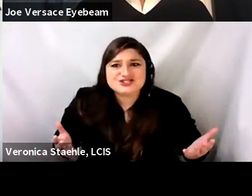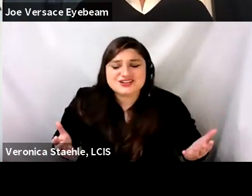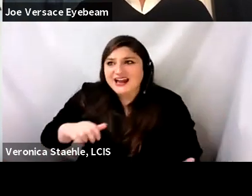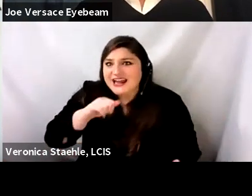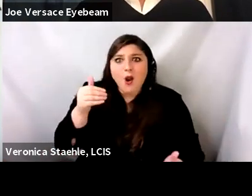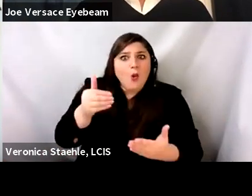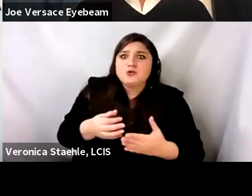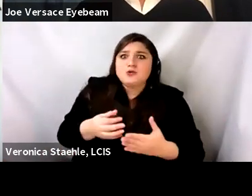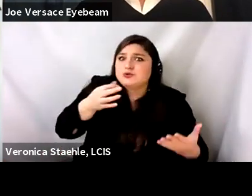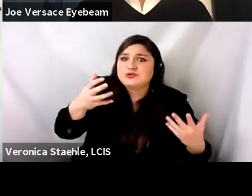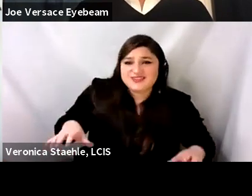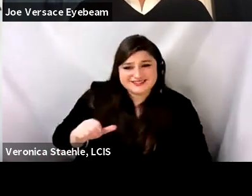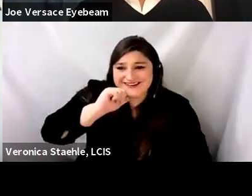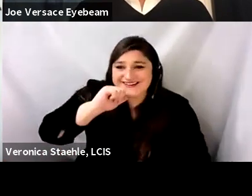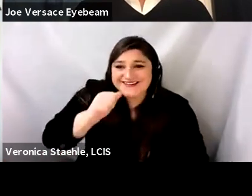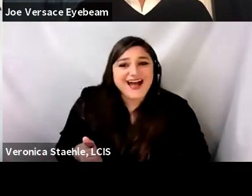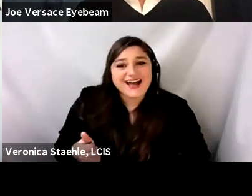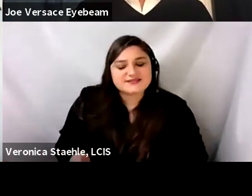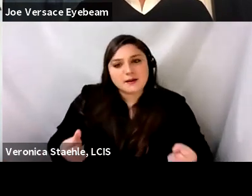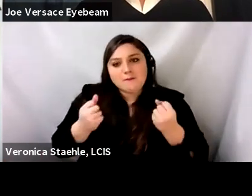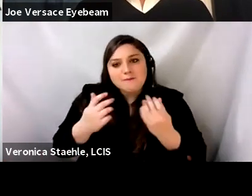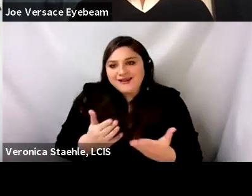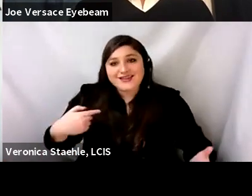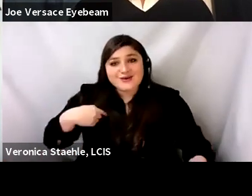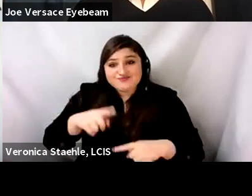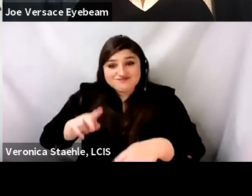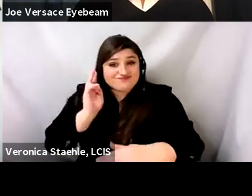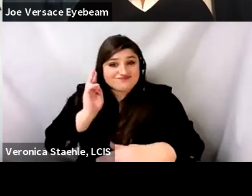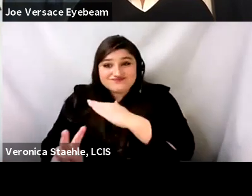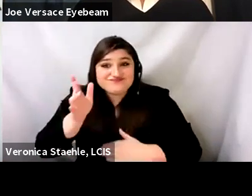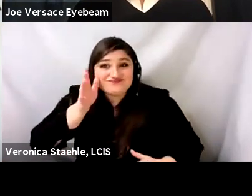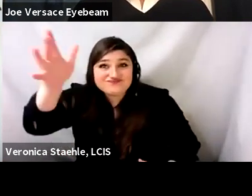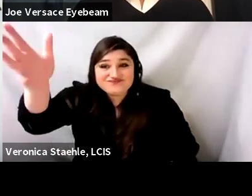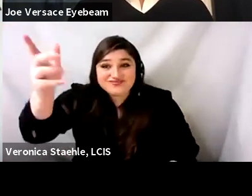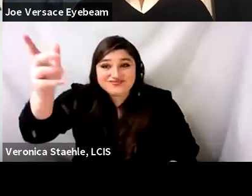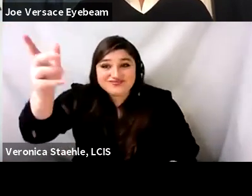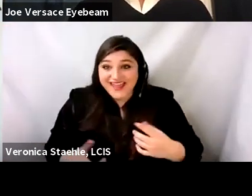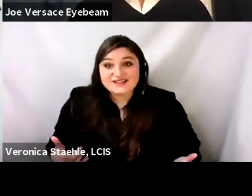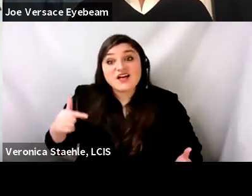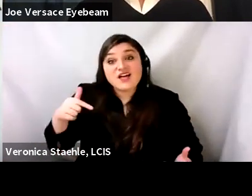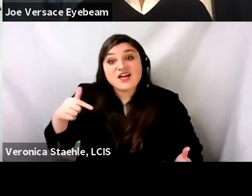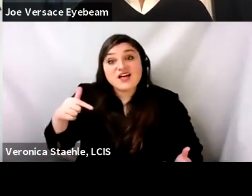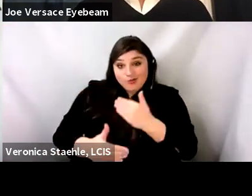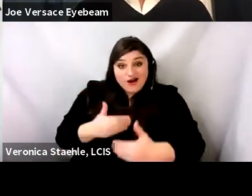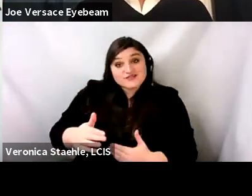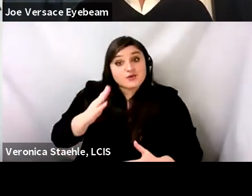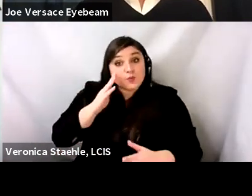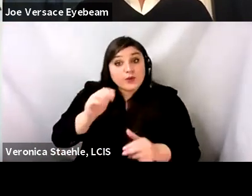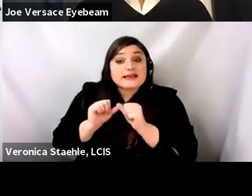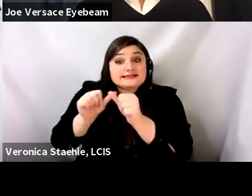unknowns looking ahead that it's an ongoing process. And again, we've been fortunate in many